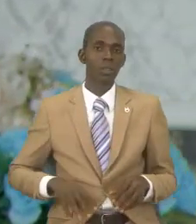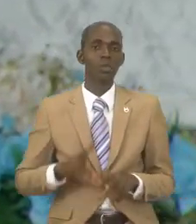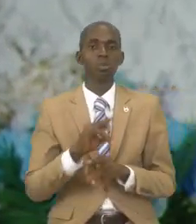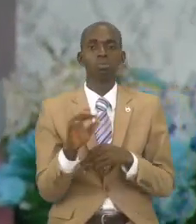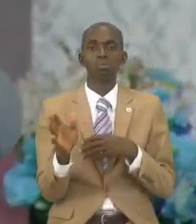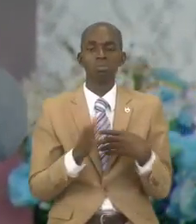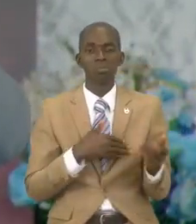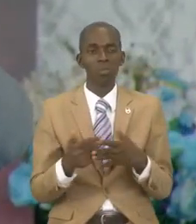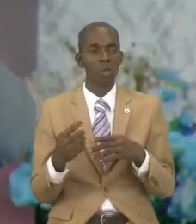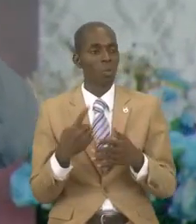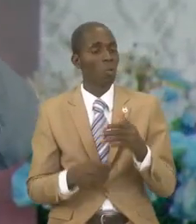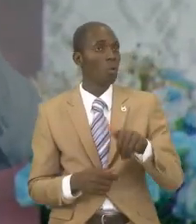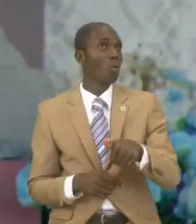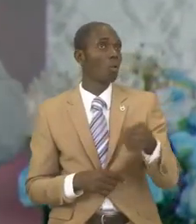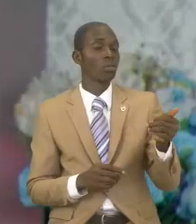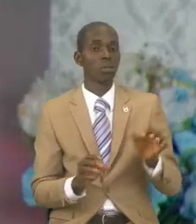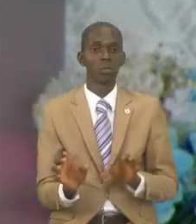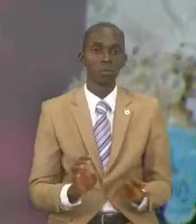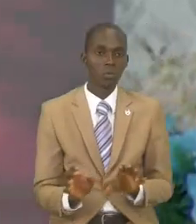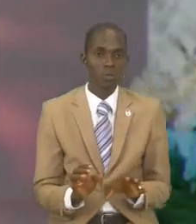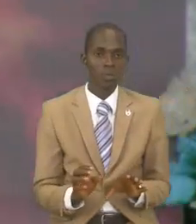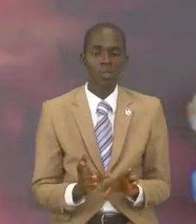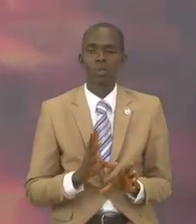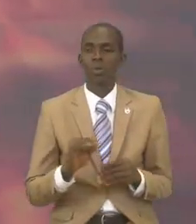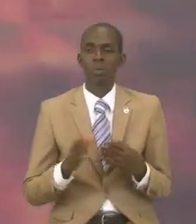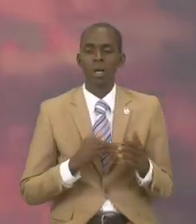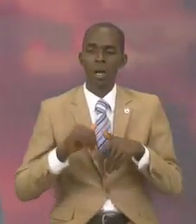what others do, how others